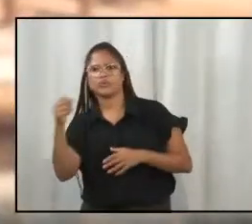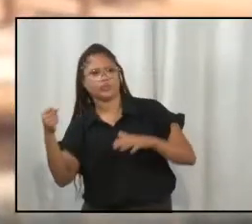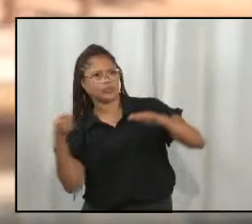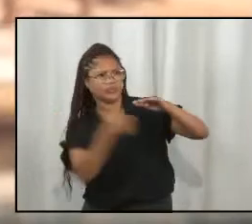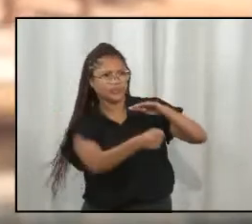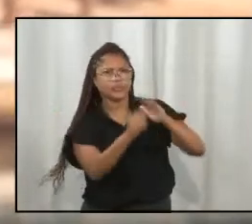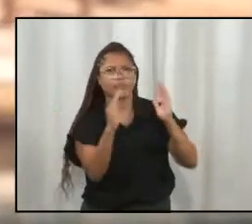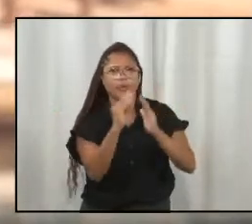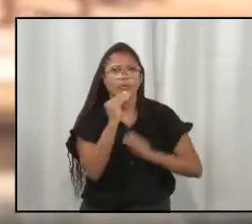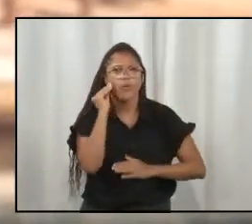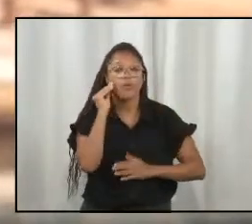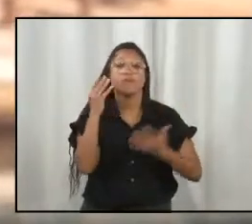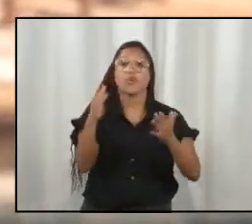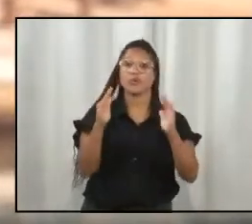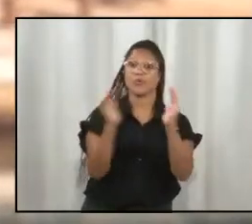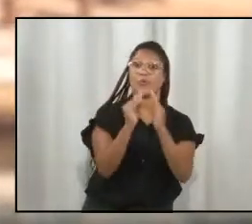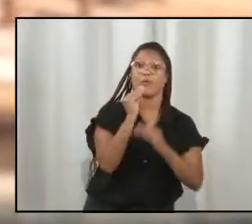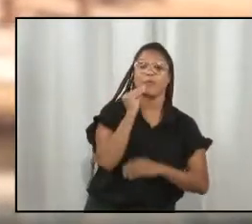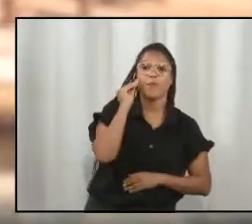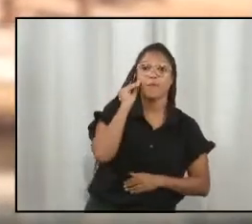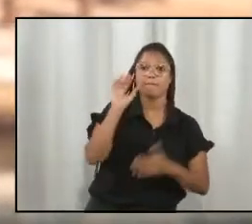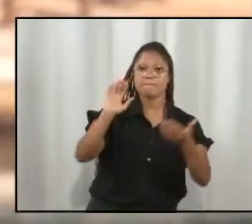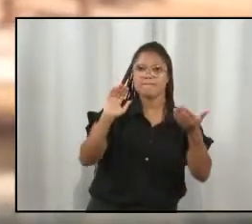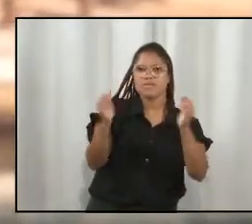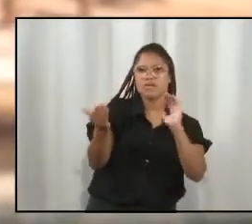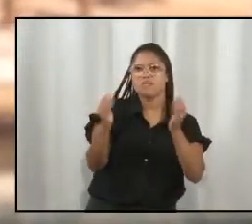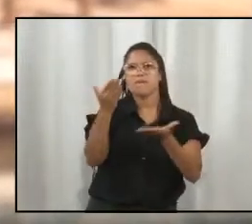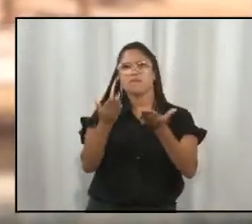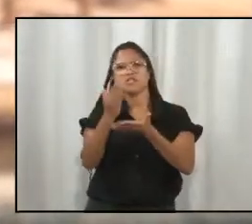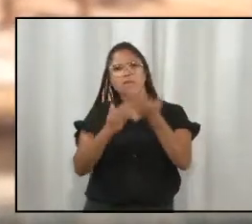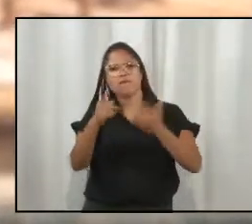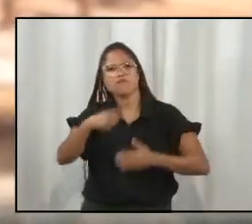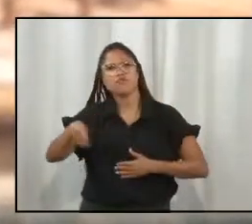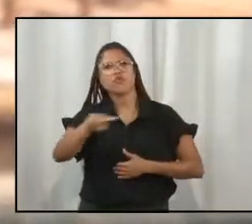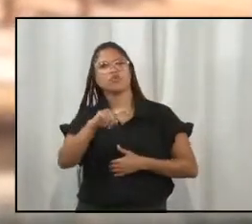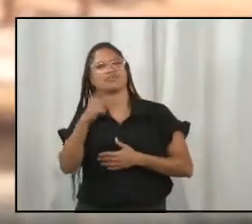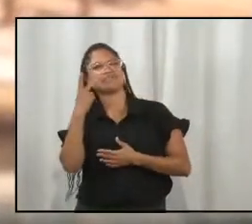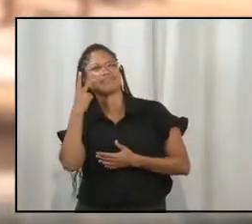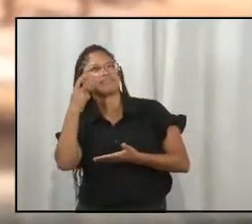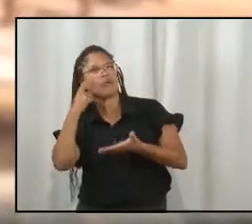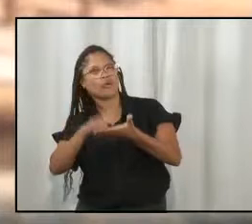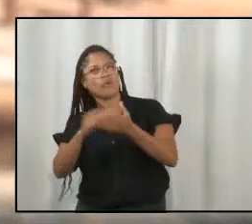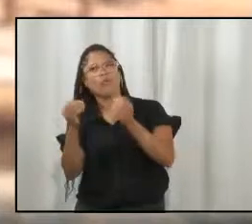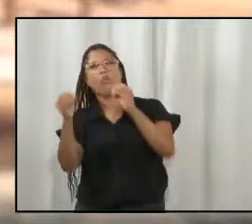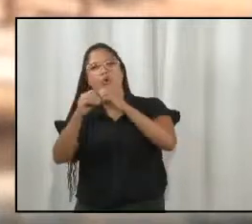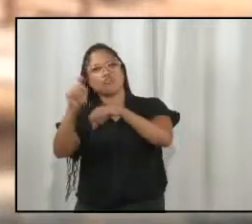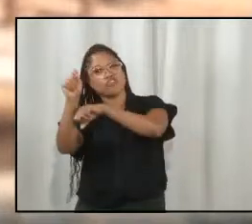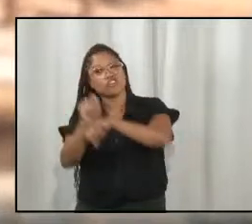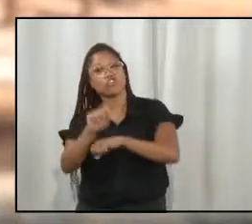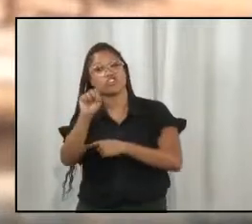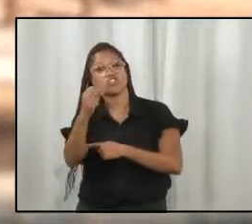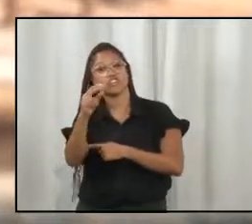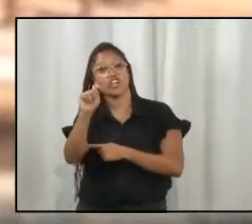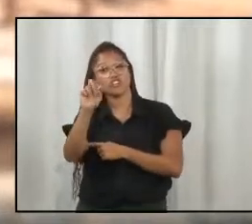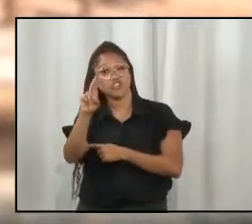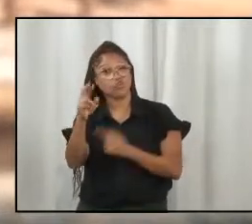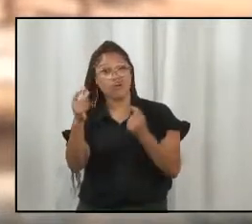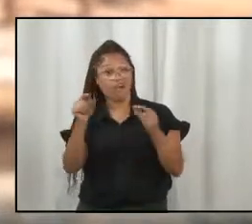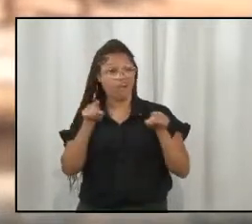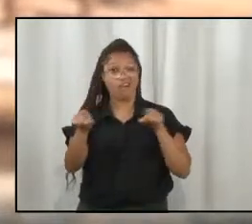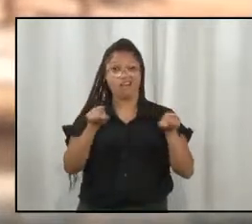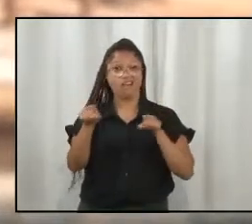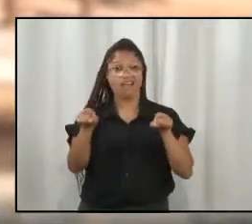between a tiny home model and what some might consider a more traditional model of shelter is the fact that